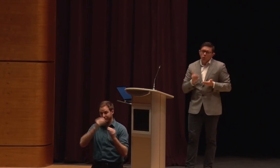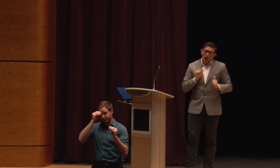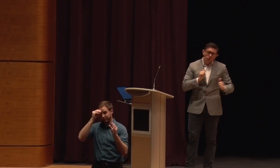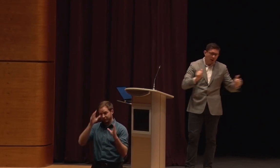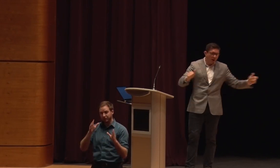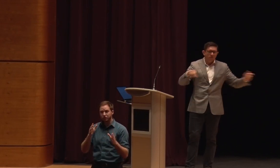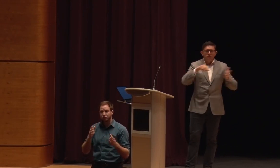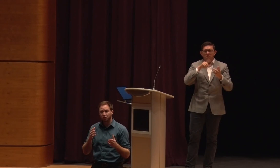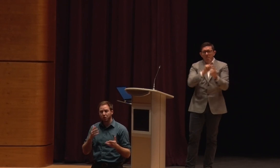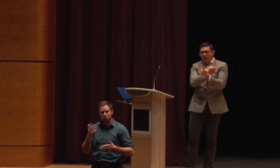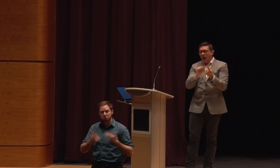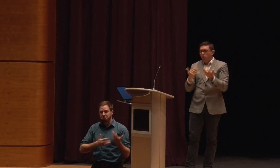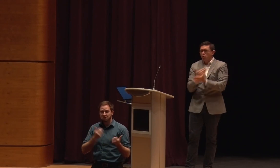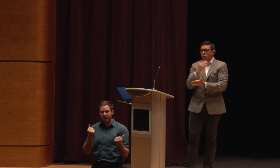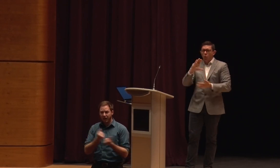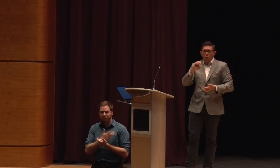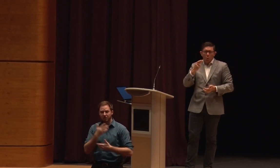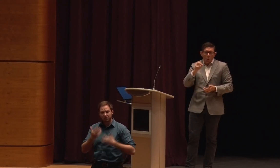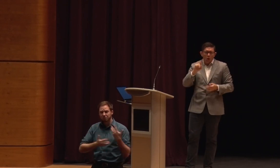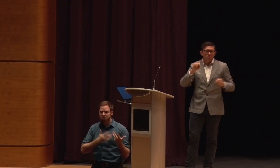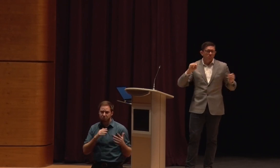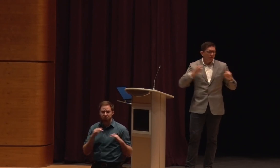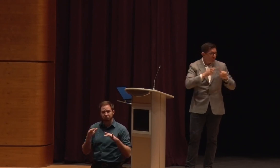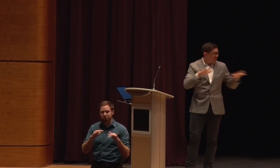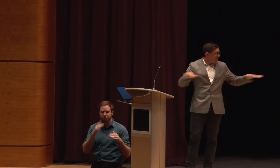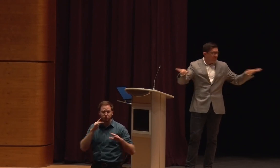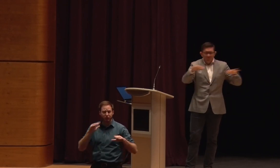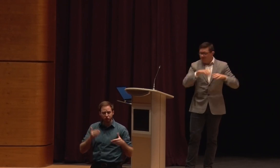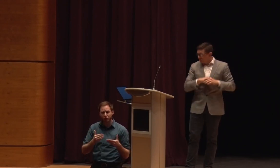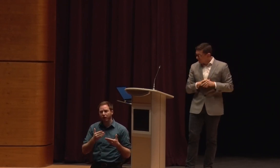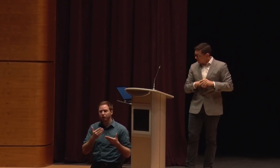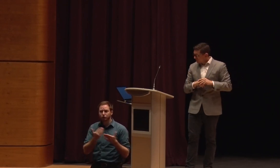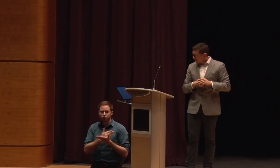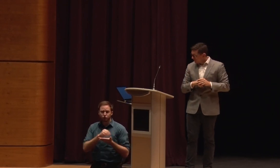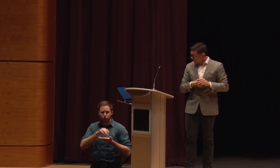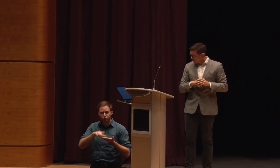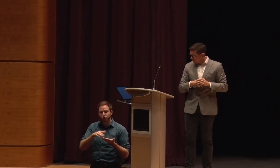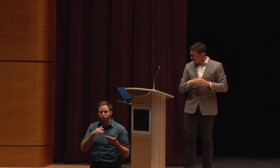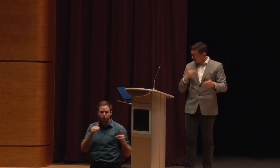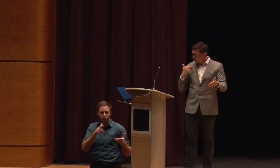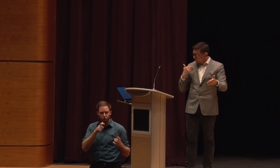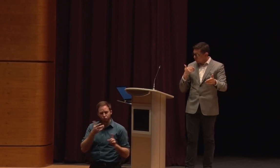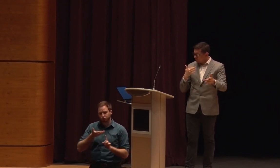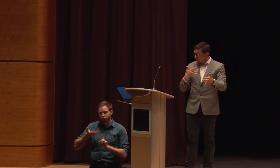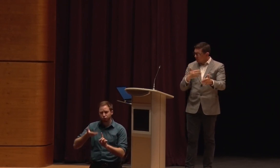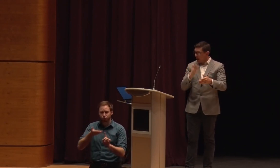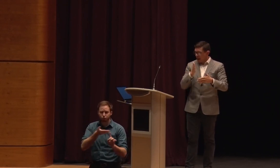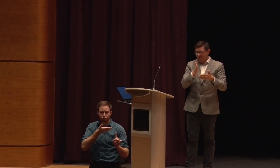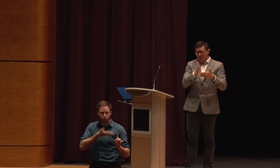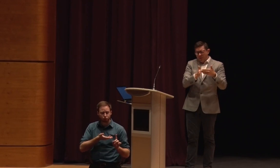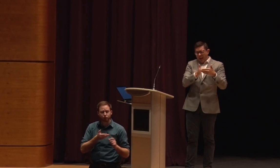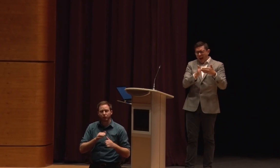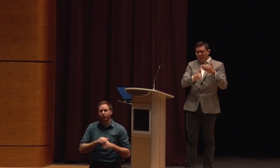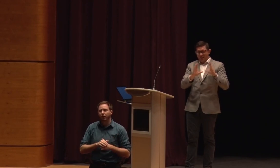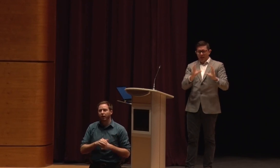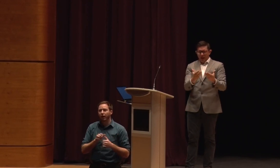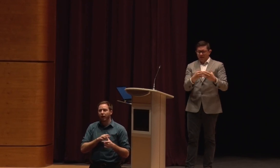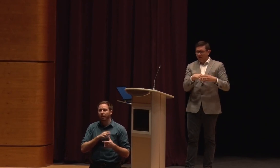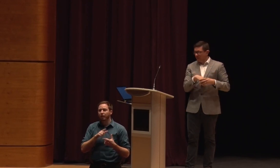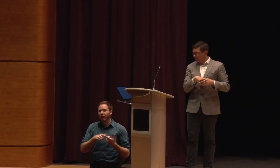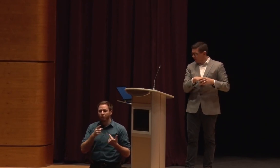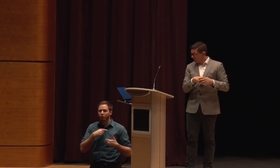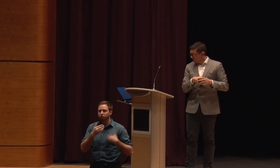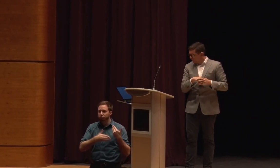was okay. Everything was going on fine, me and the new cohort doing the introductions. And as we